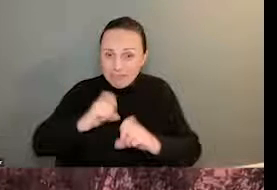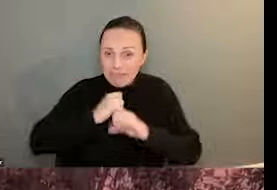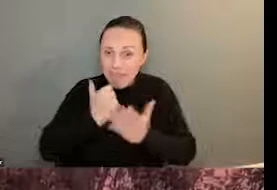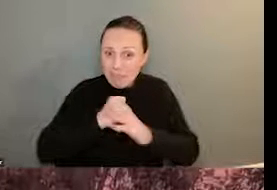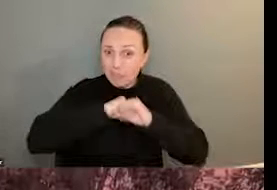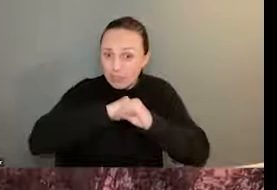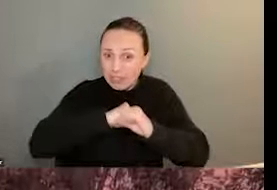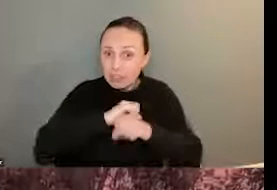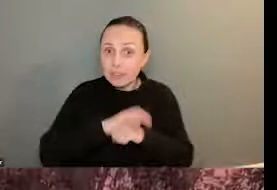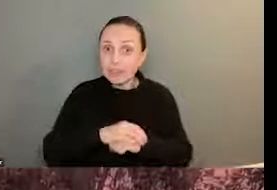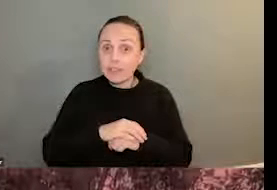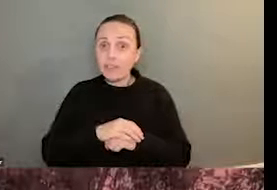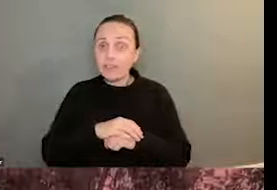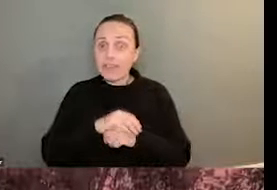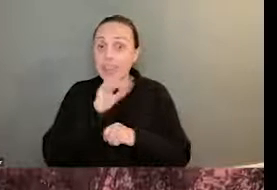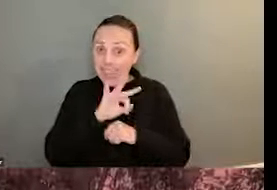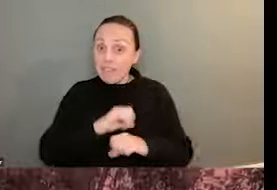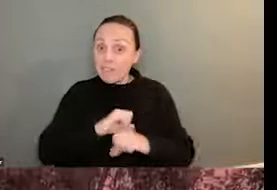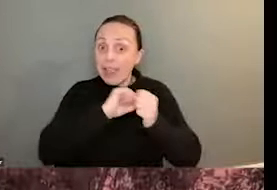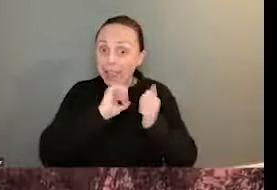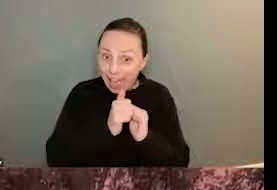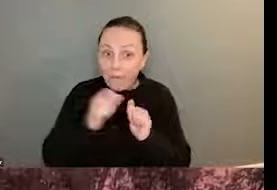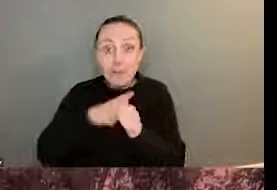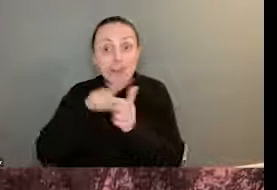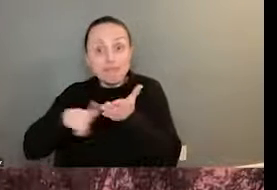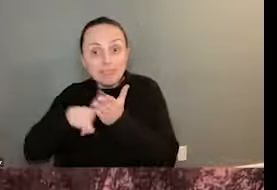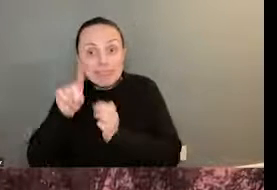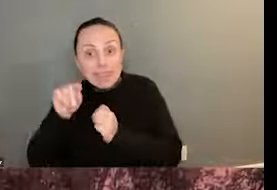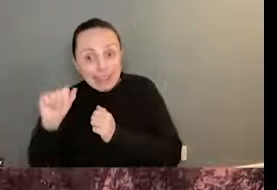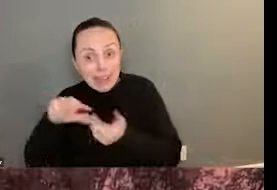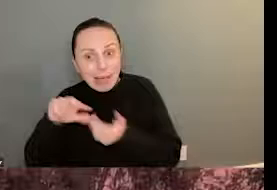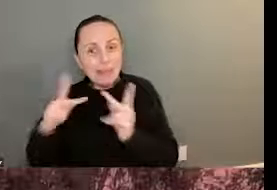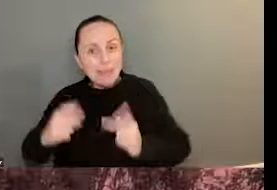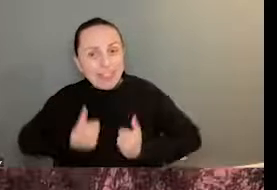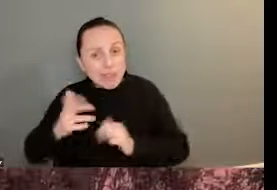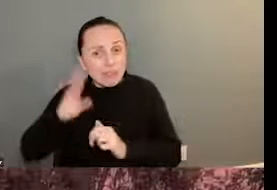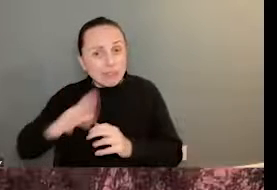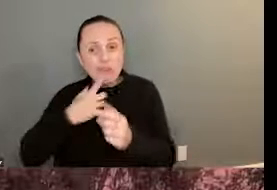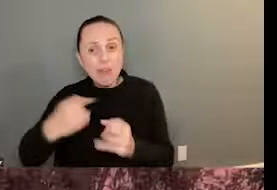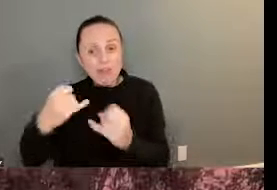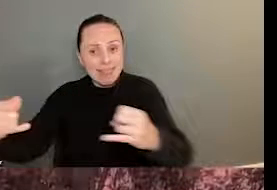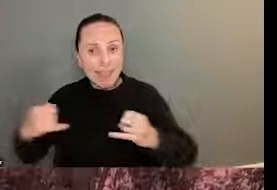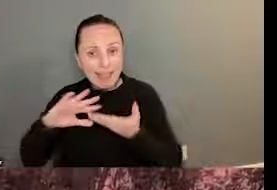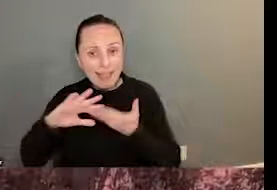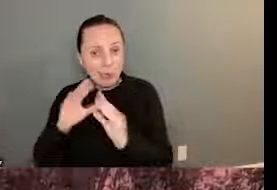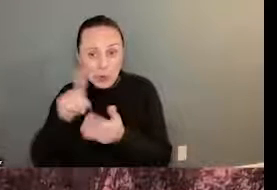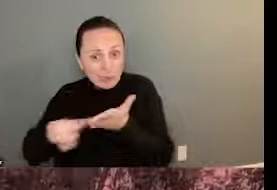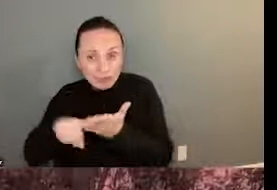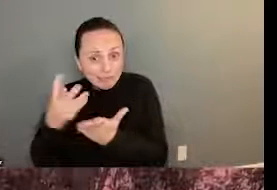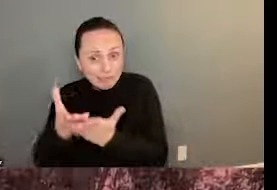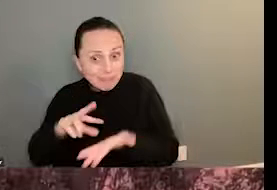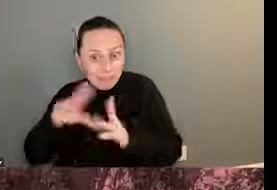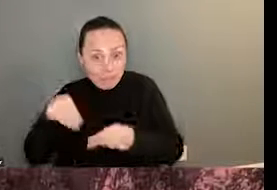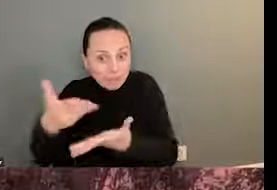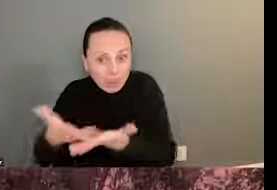way that we get there is by getting biodiversity data, the folks that live in these previously redlined neighborhoods aren't getting the